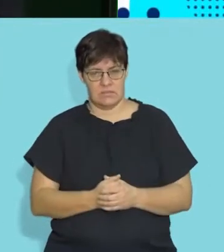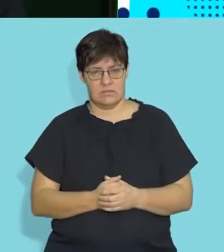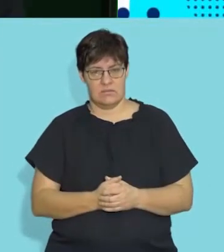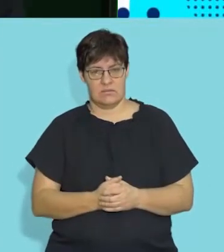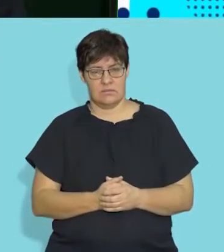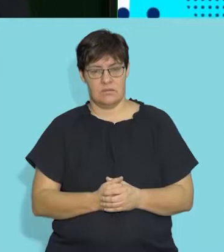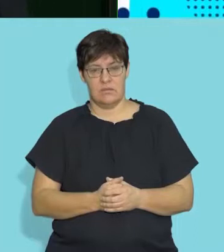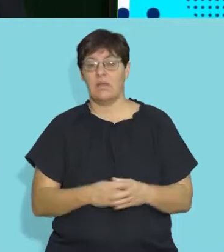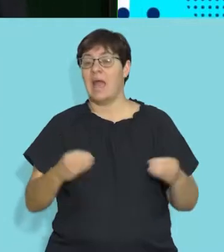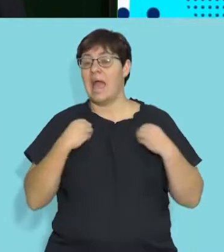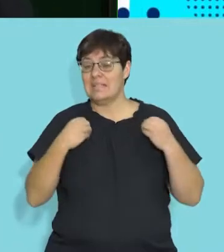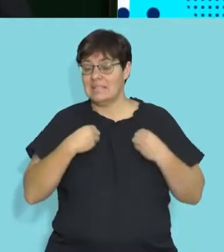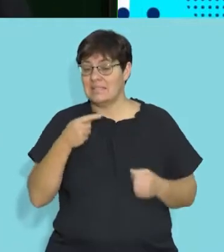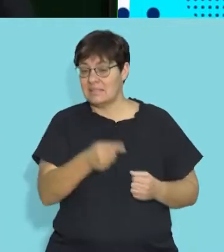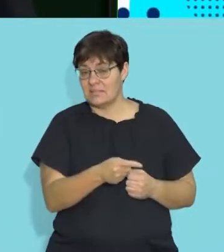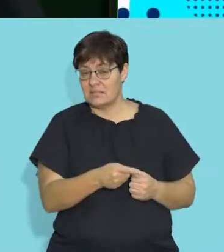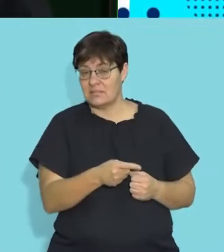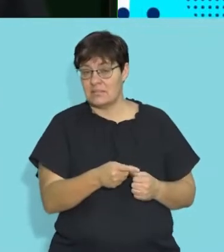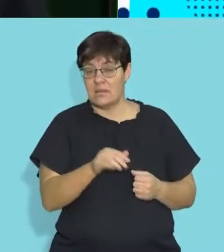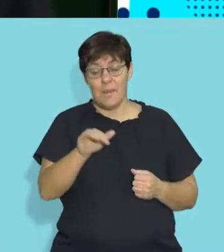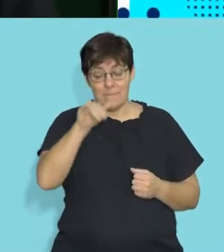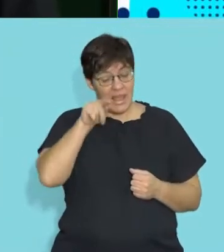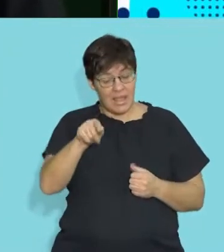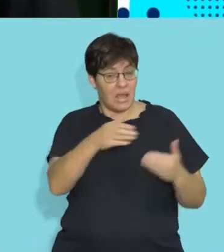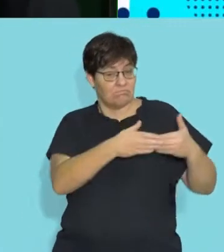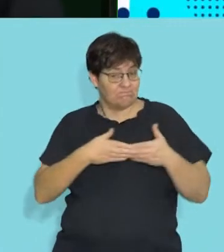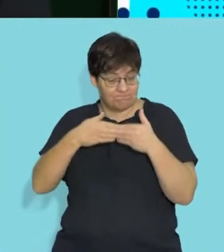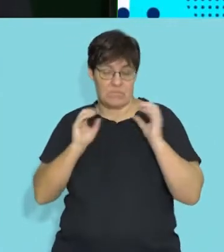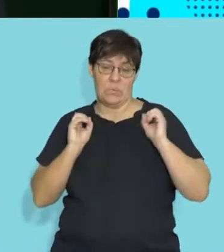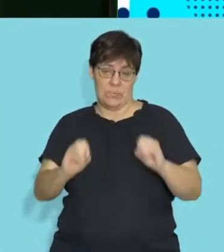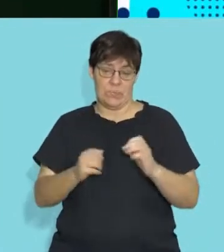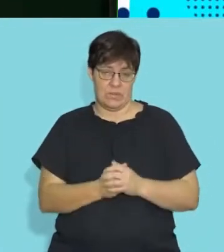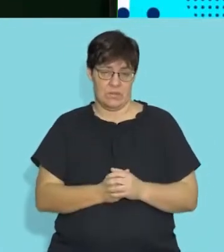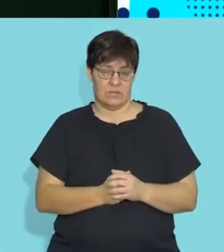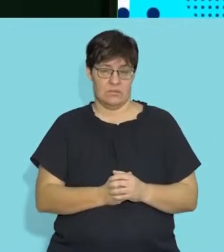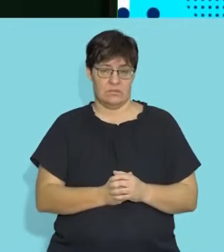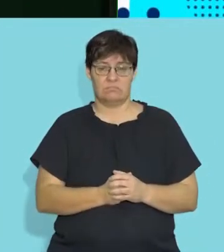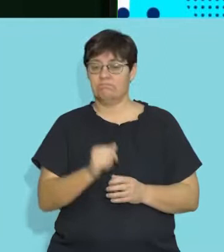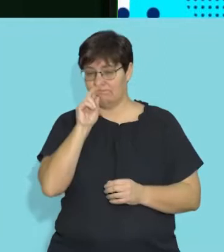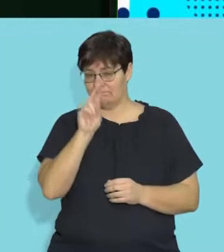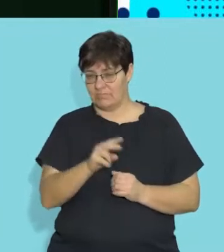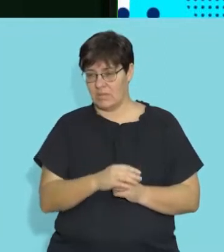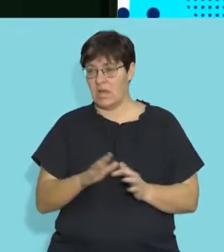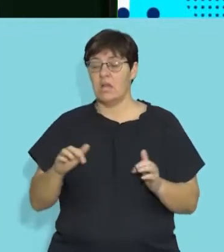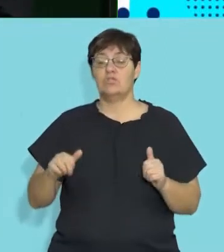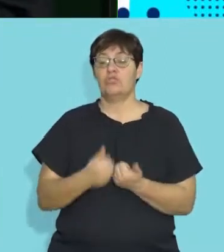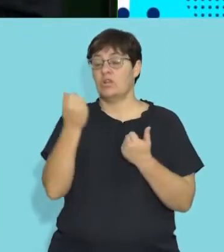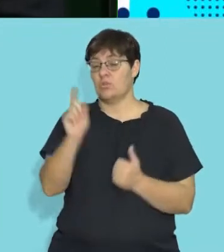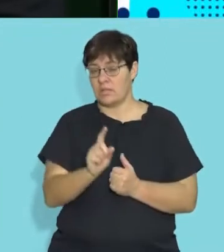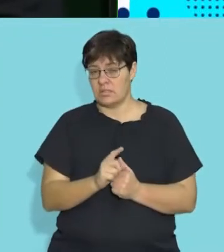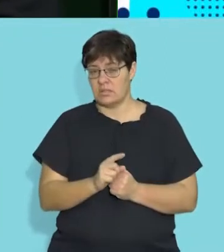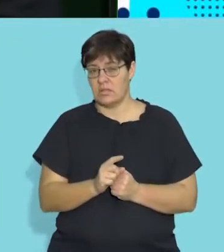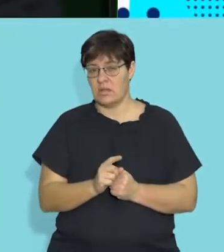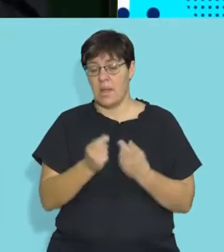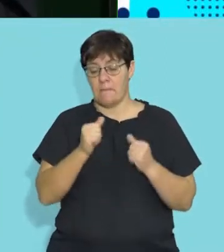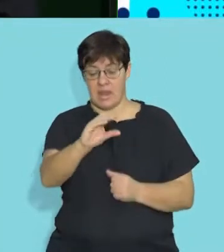asset here, bank, is not being safeguarded. Clearly, you can see the challenge is the amount of monies that we are